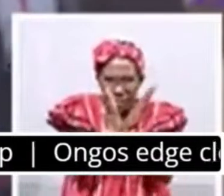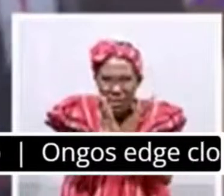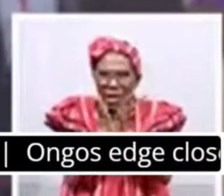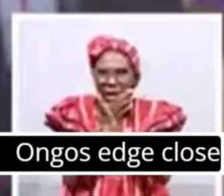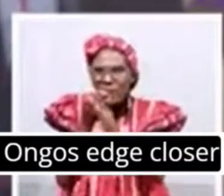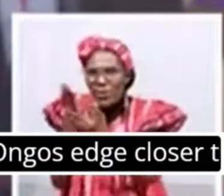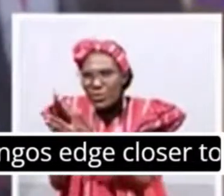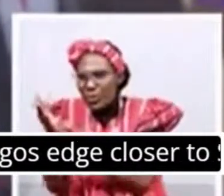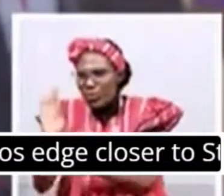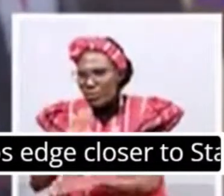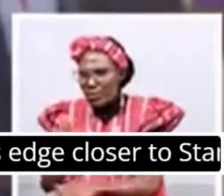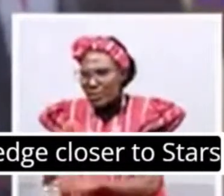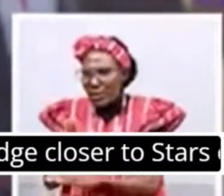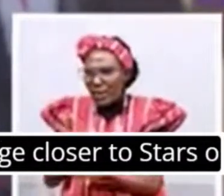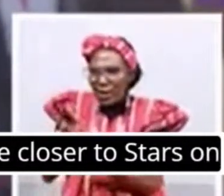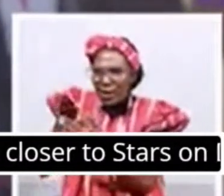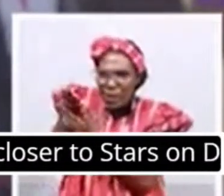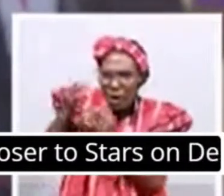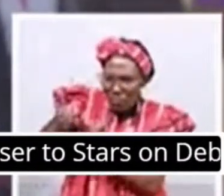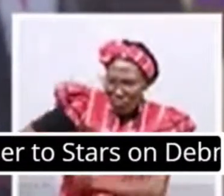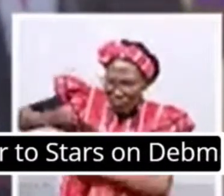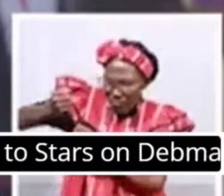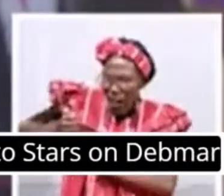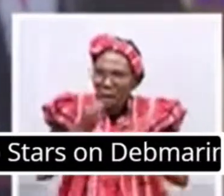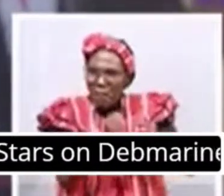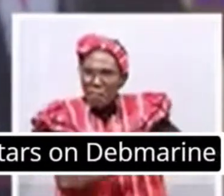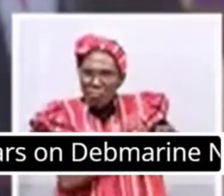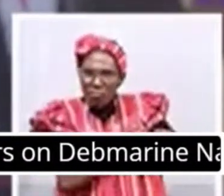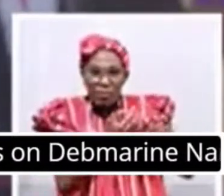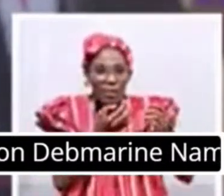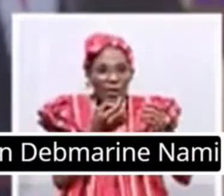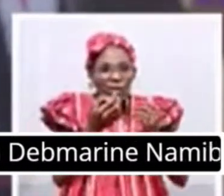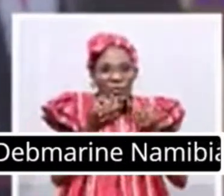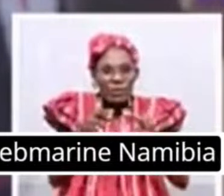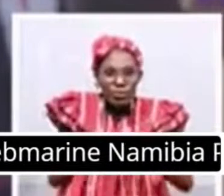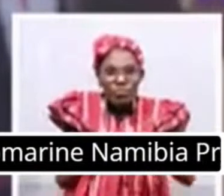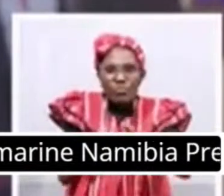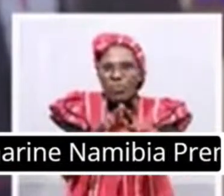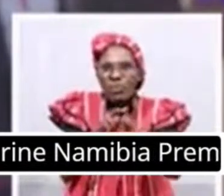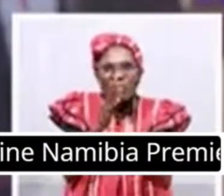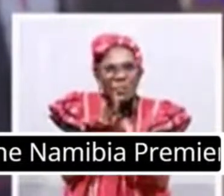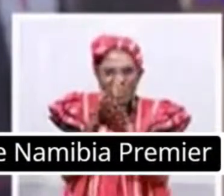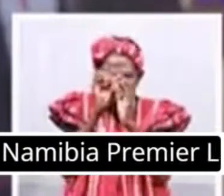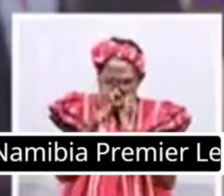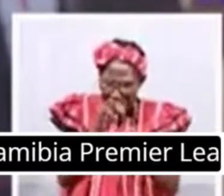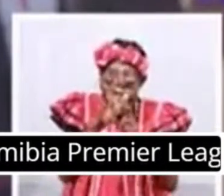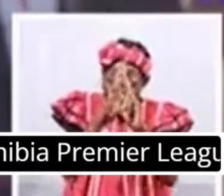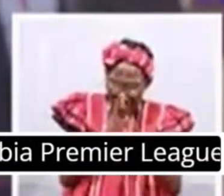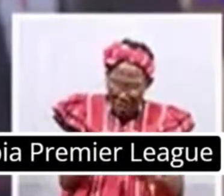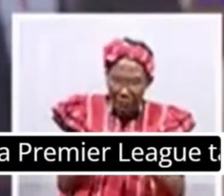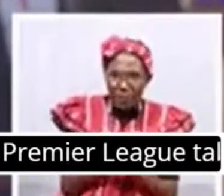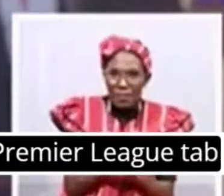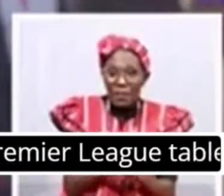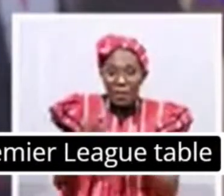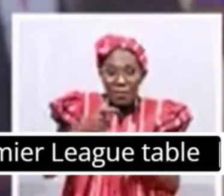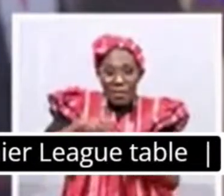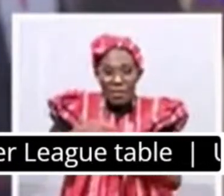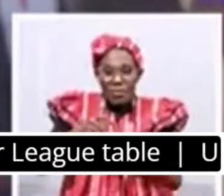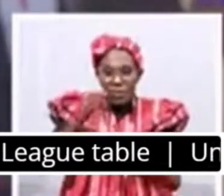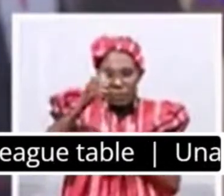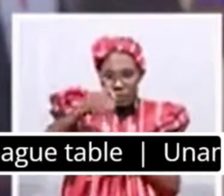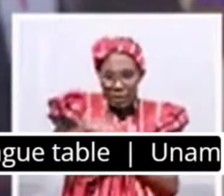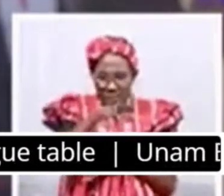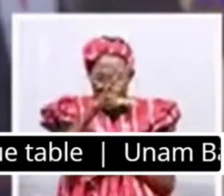Botswana, crossing the Zambezi River and its tributaries. When the South African apartheid regime